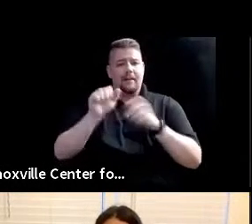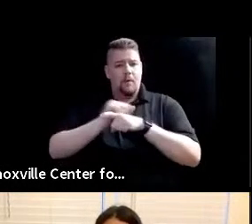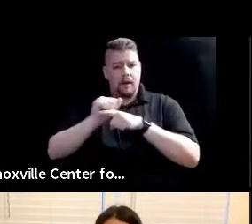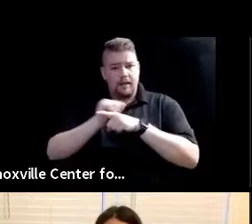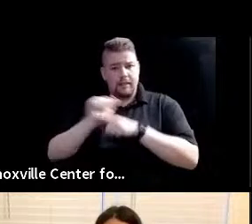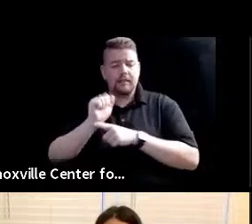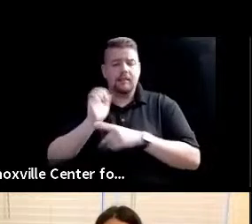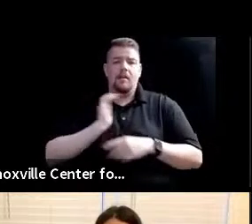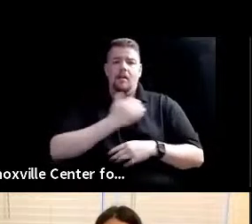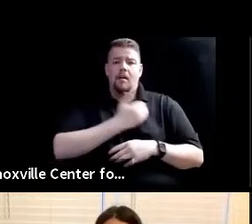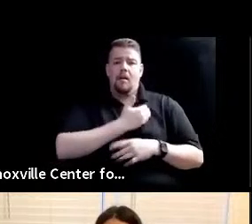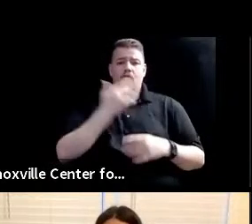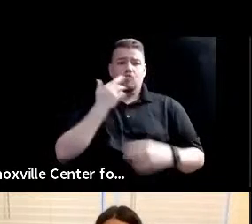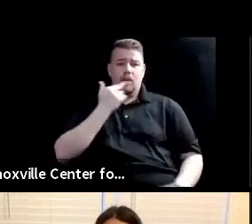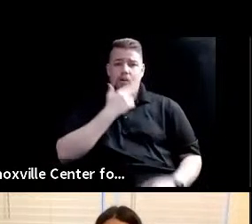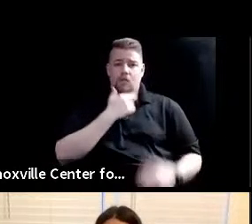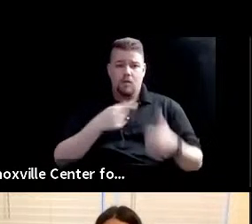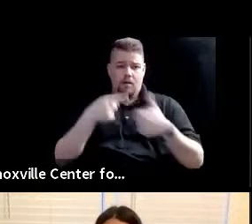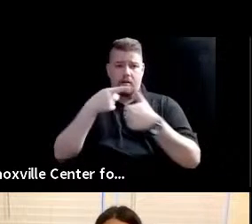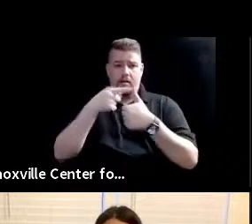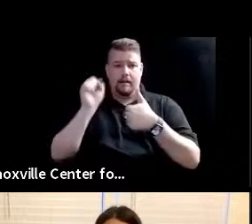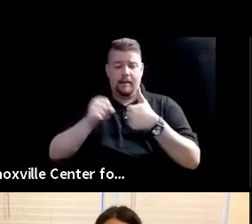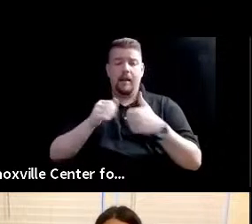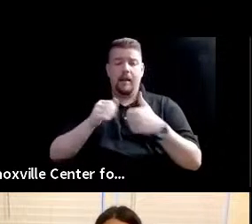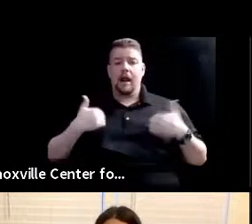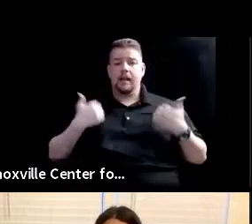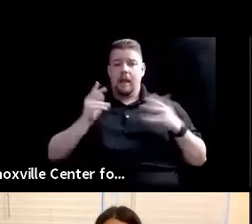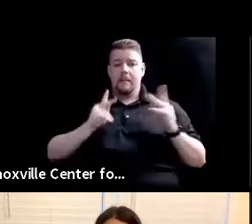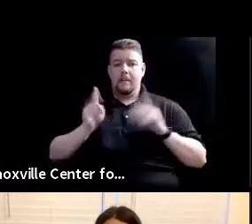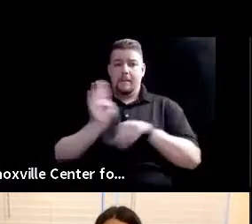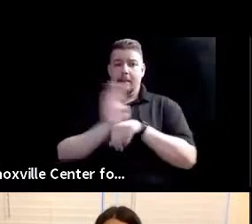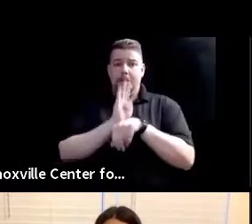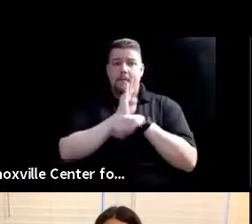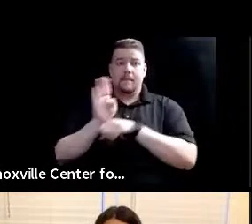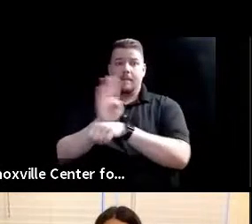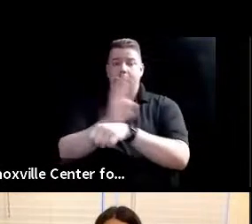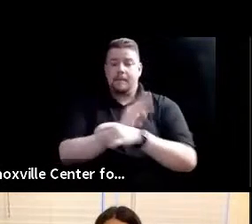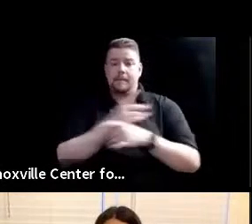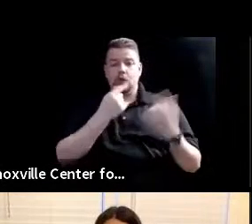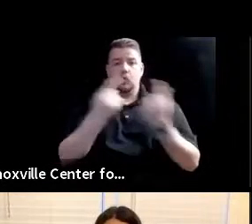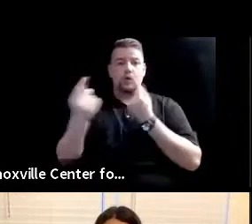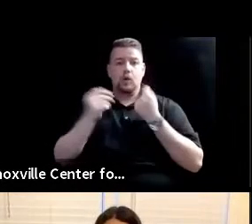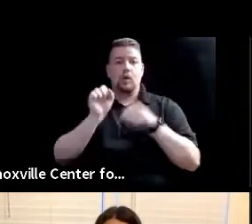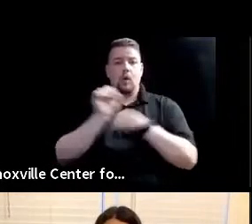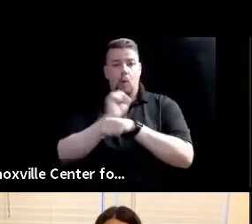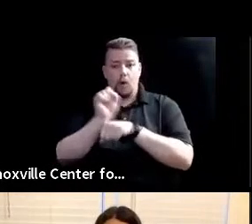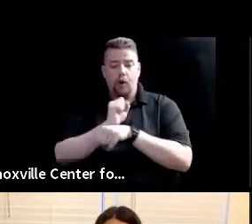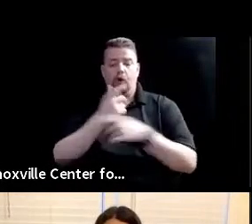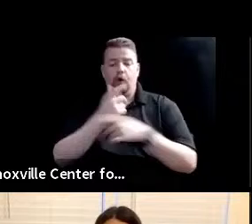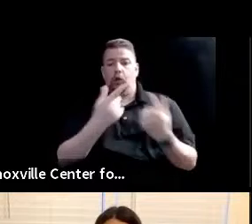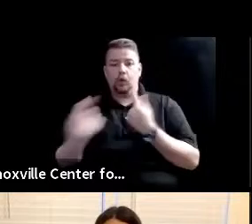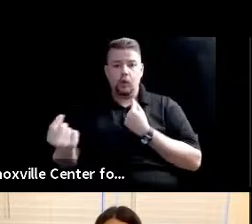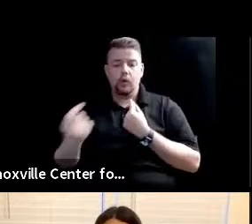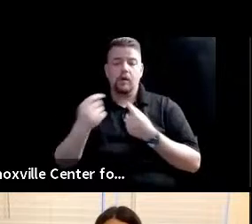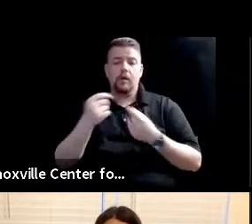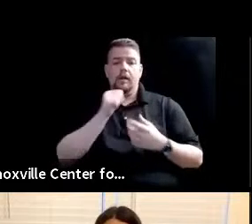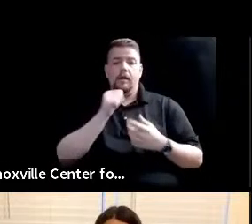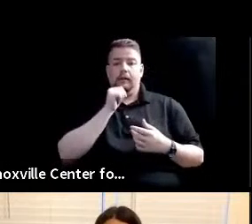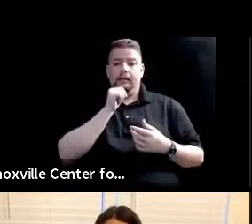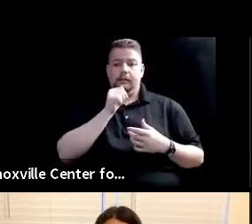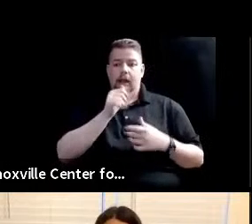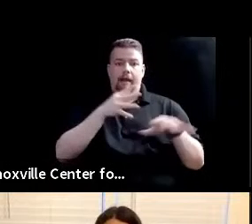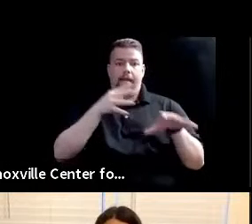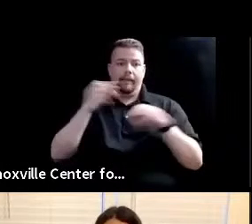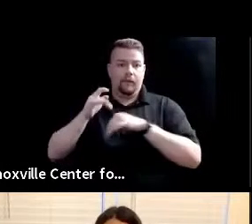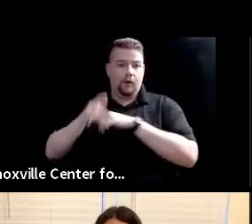to, we keep our younger people busy, keeping our younger people at work and busy and not closing